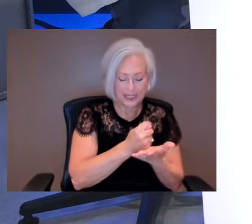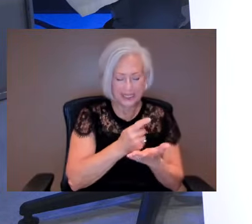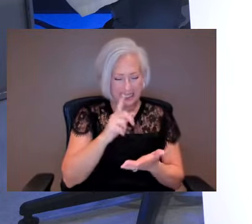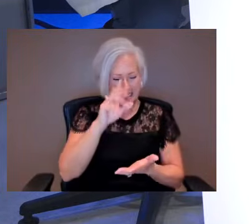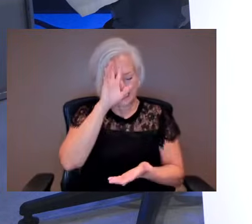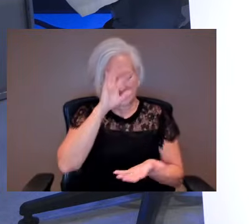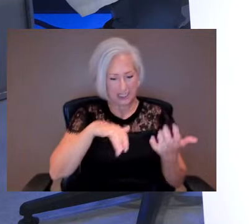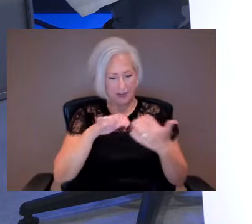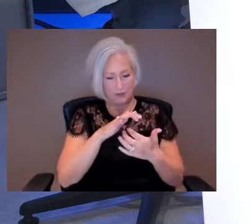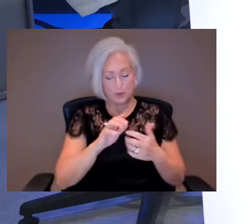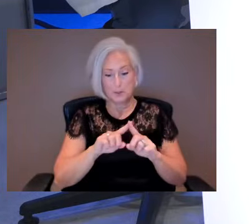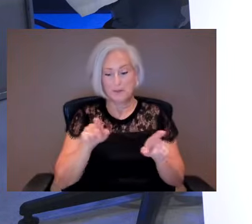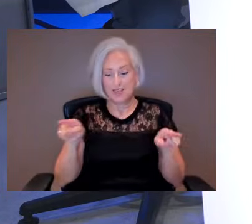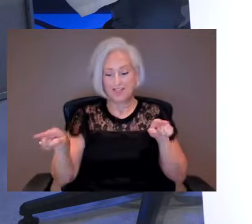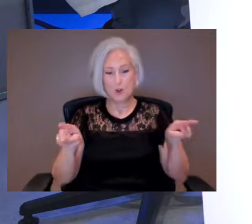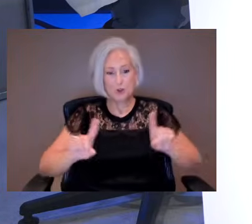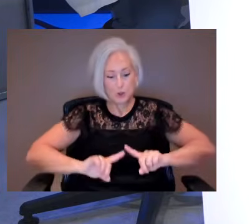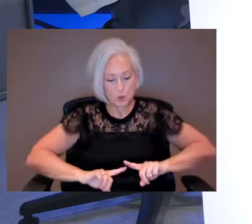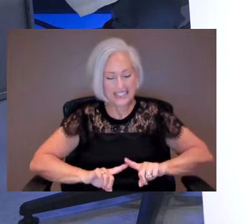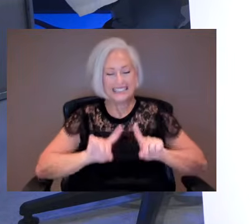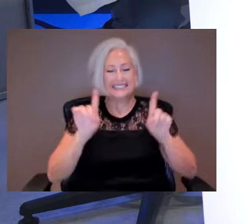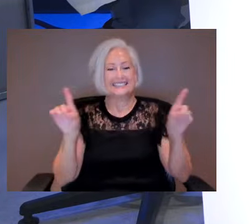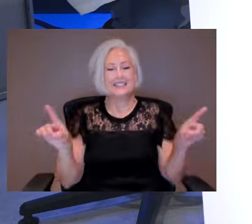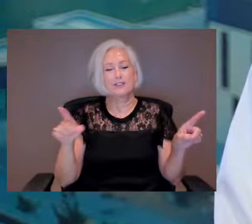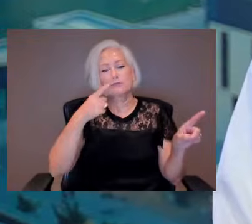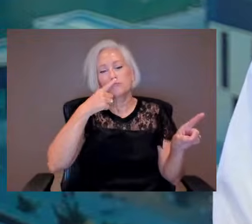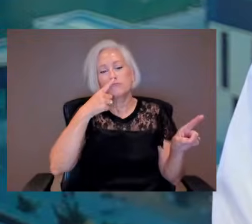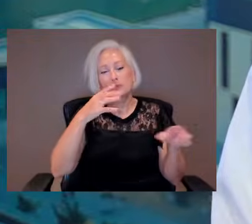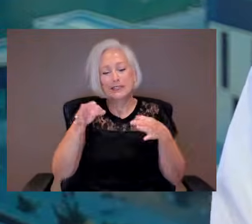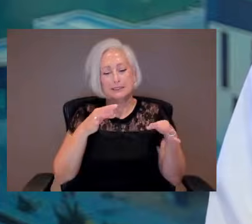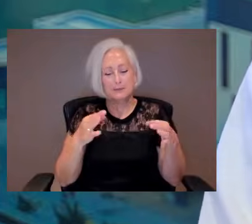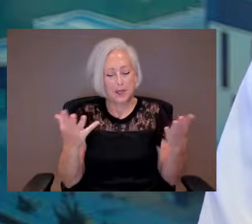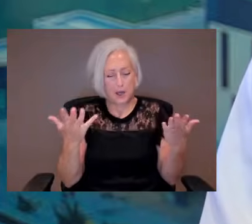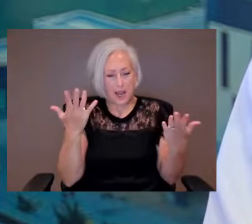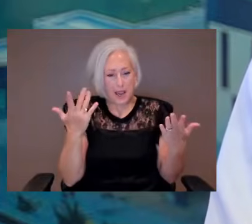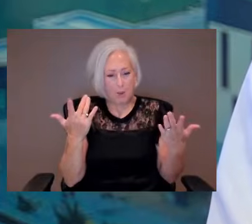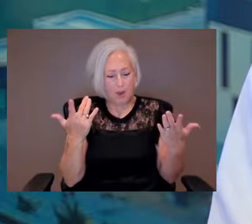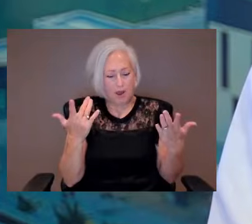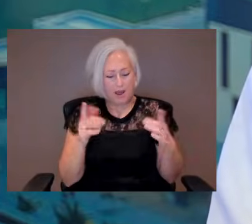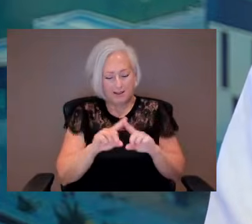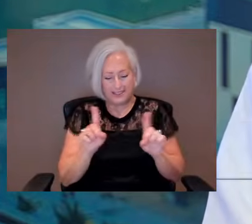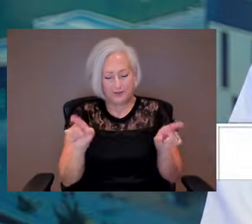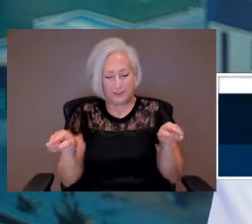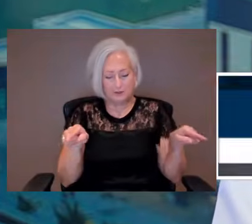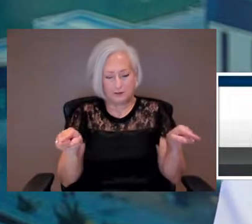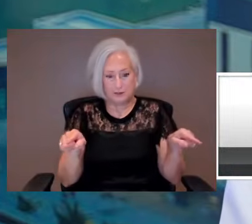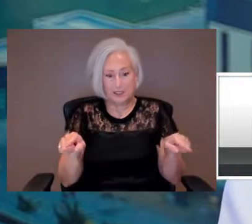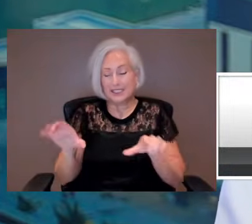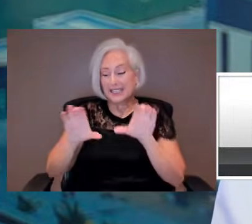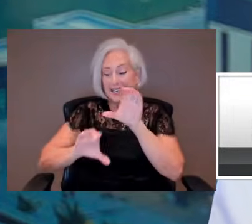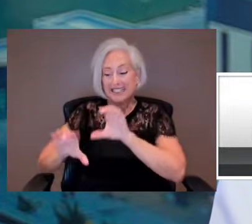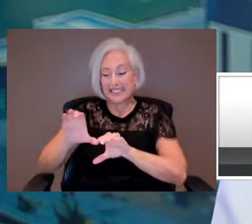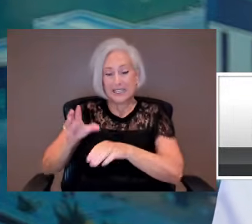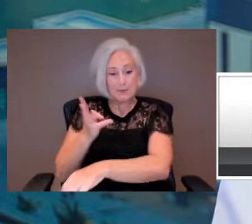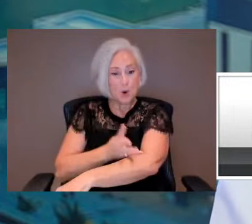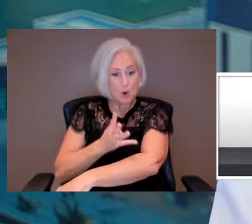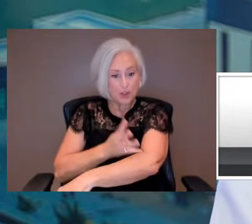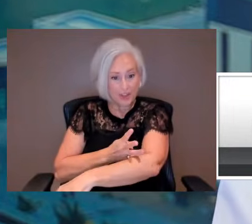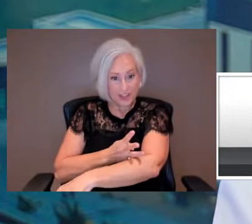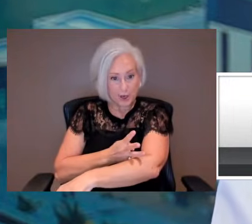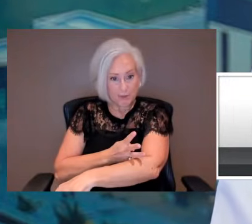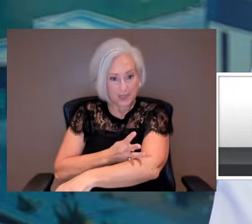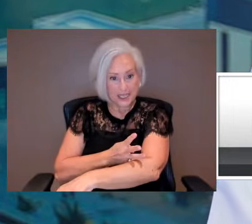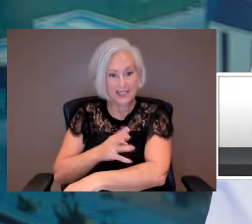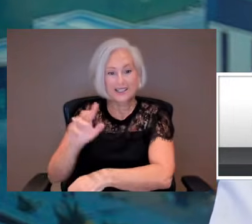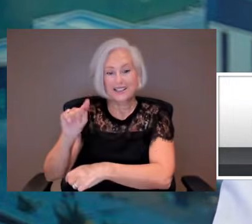therapies. Mm-hmm. Explain the differences. Yes. So chemotherapy is a medication in which it's kind of a curated toxin in